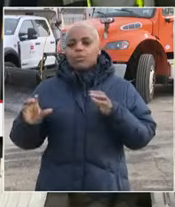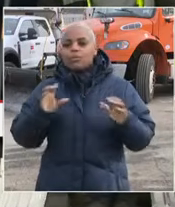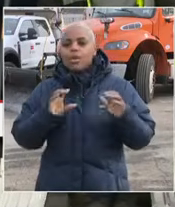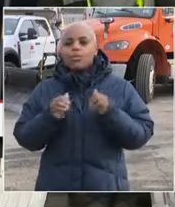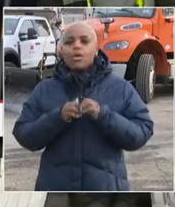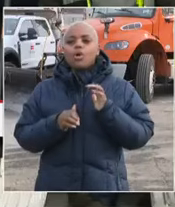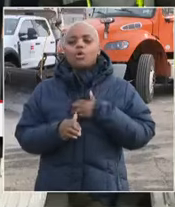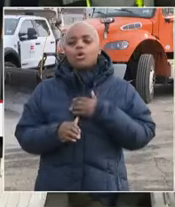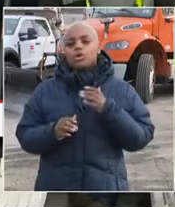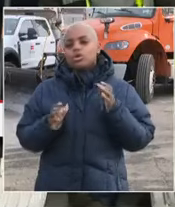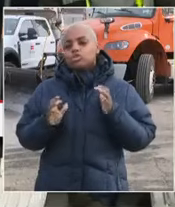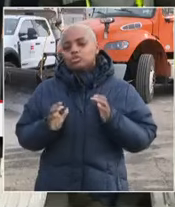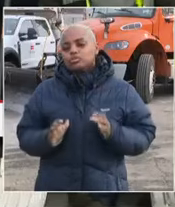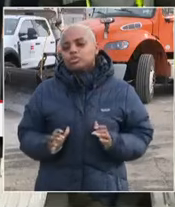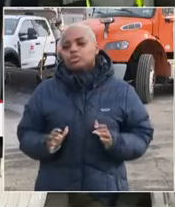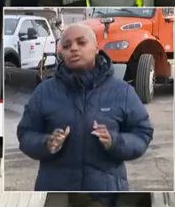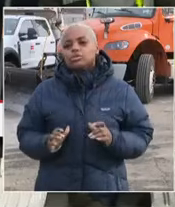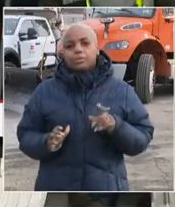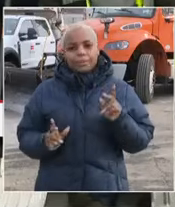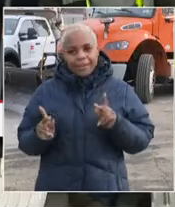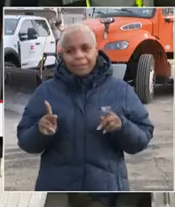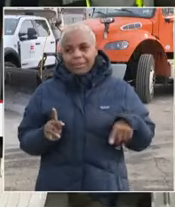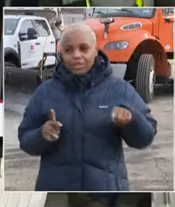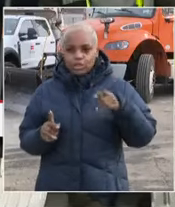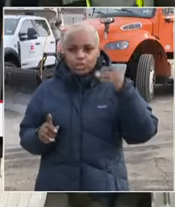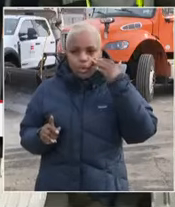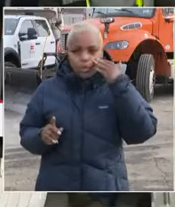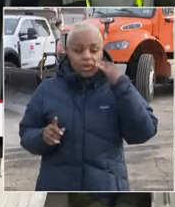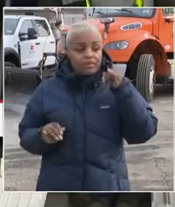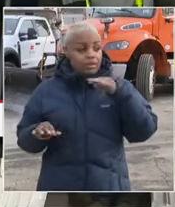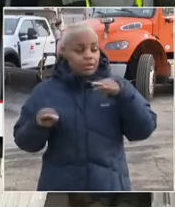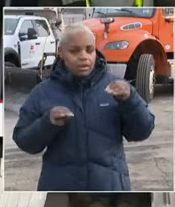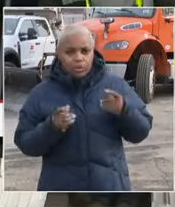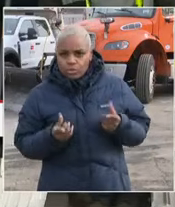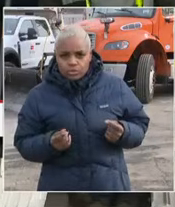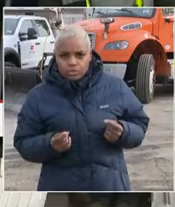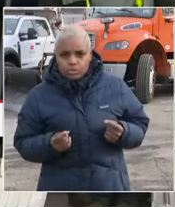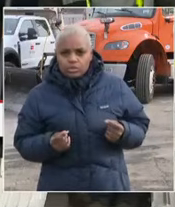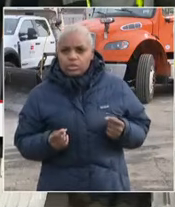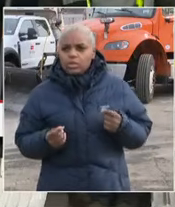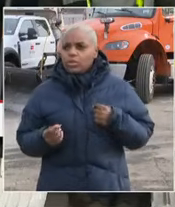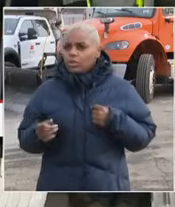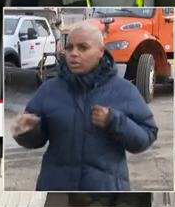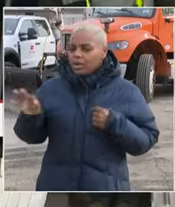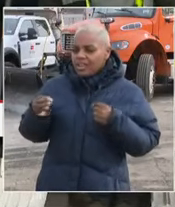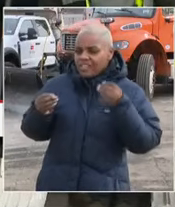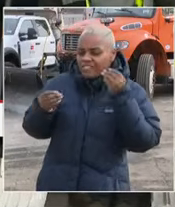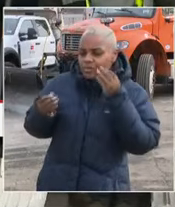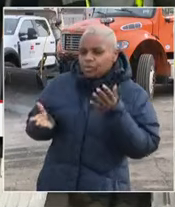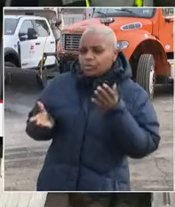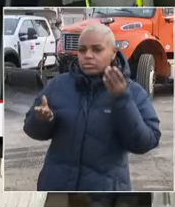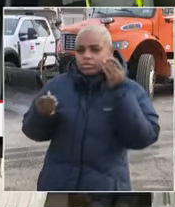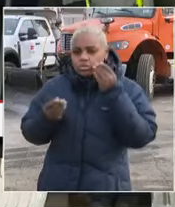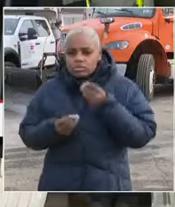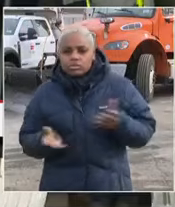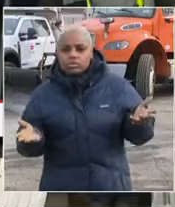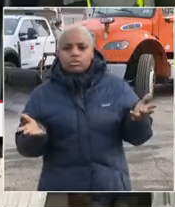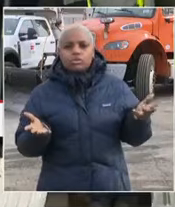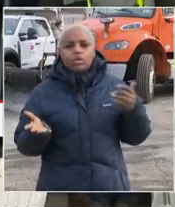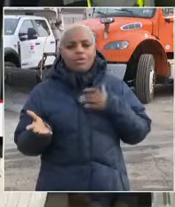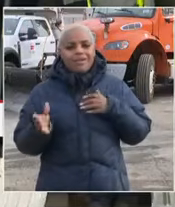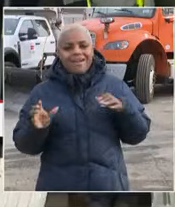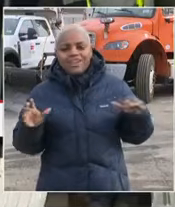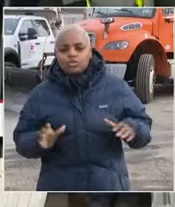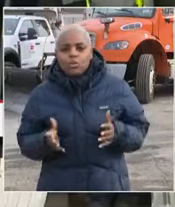customers. People need to know if they have an outage, what we know, what's the action, what's the restore time, so they can